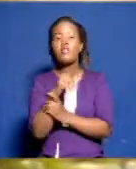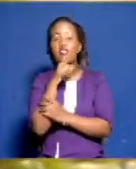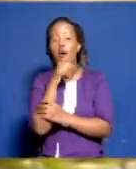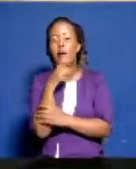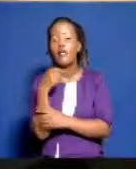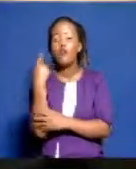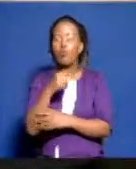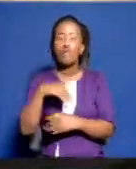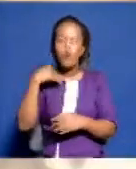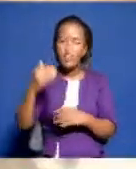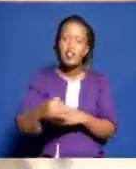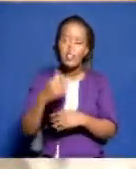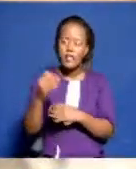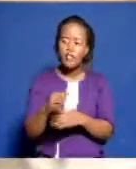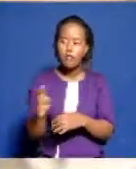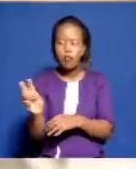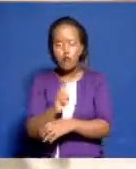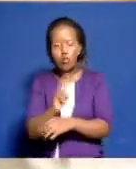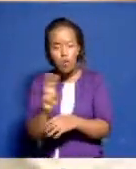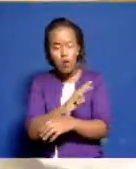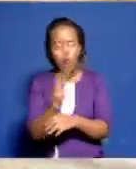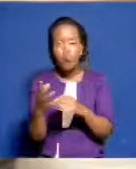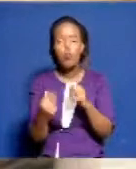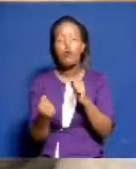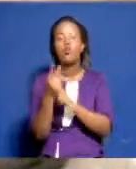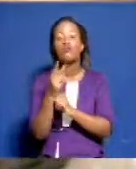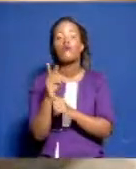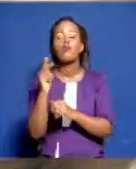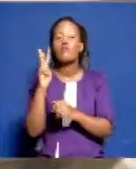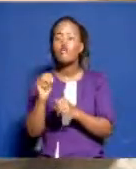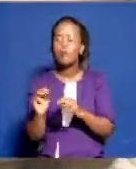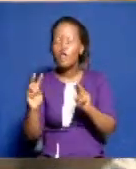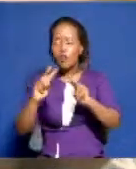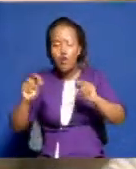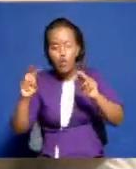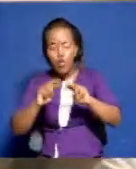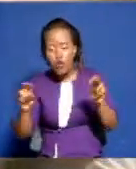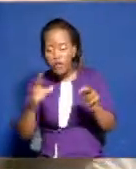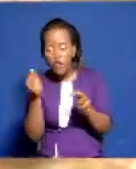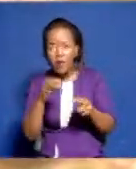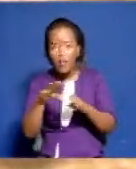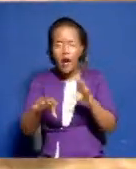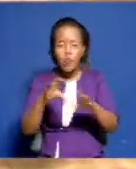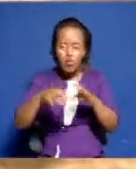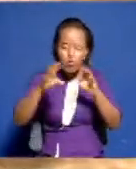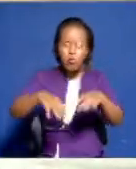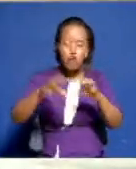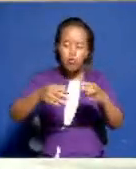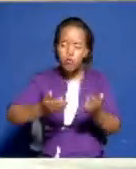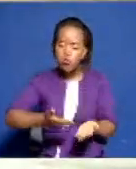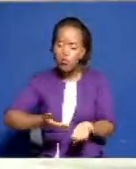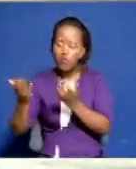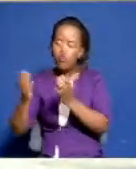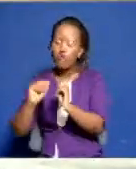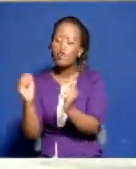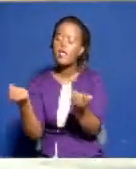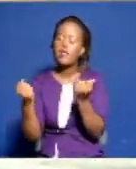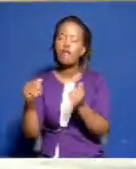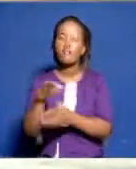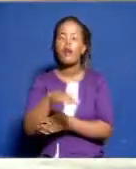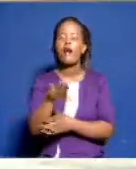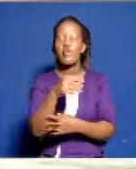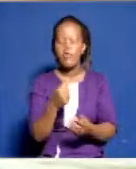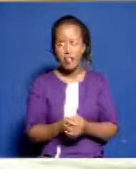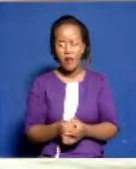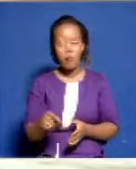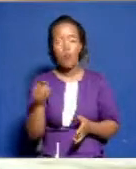12 kilometers of the Tiwi beach looking for turtle nests and ensuring they were dug in the secured areas. We are happy to